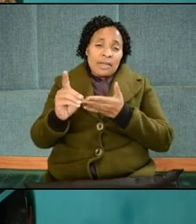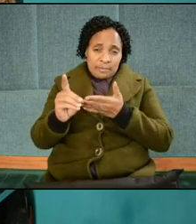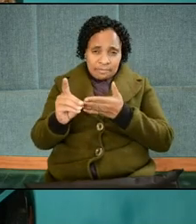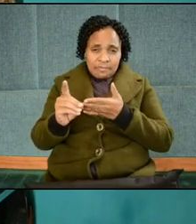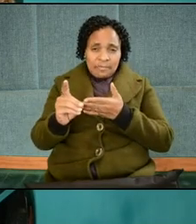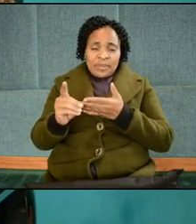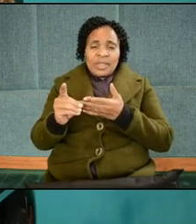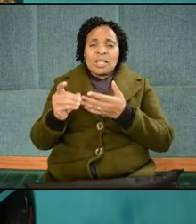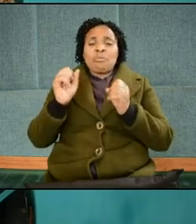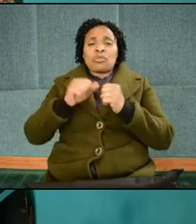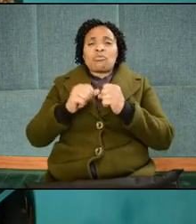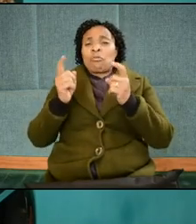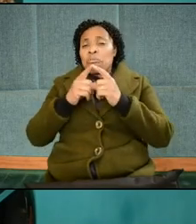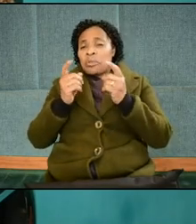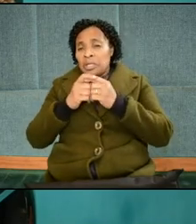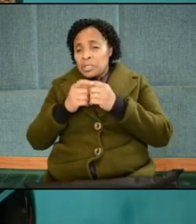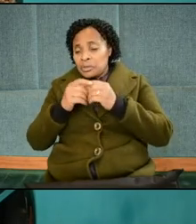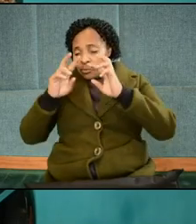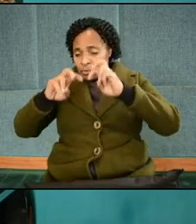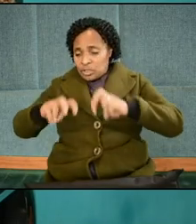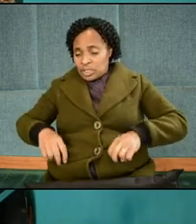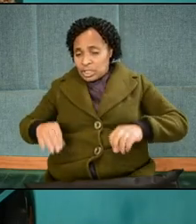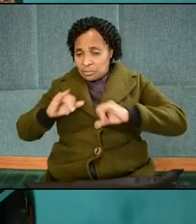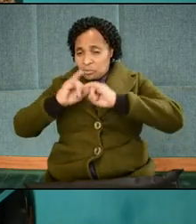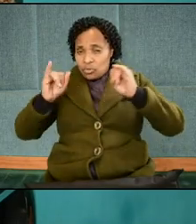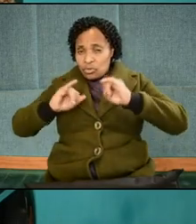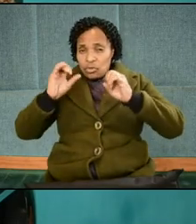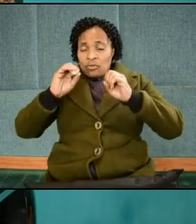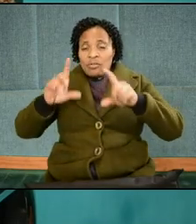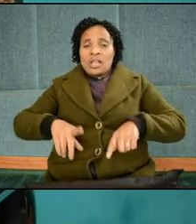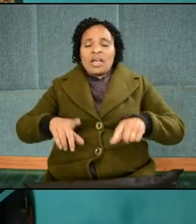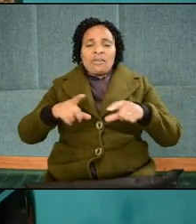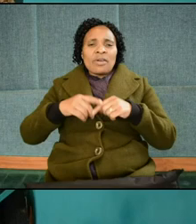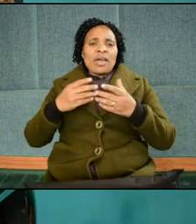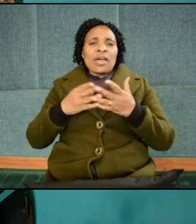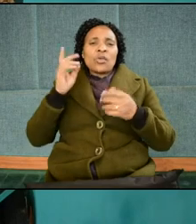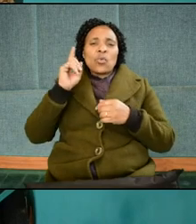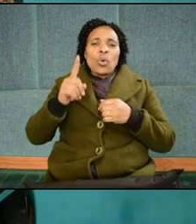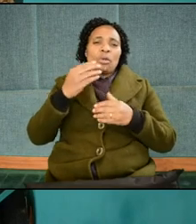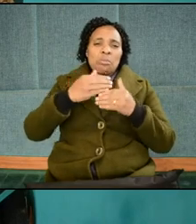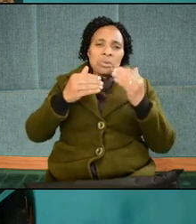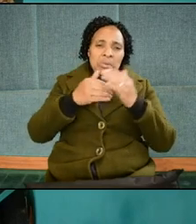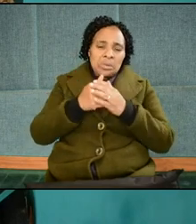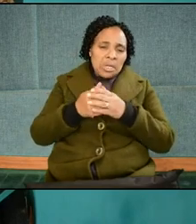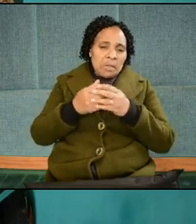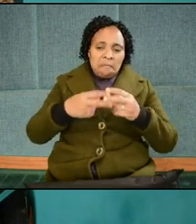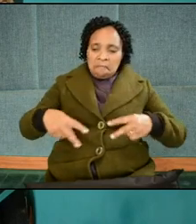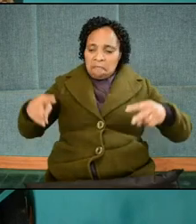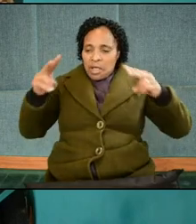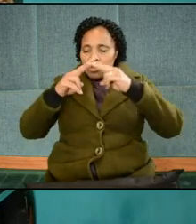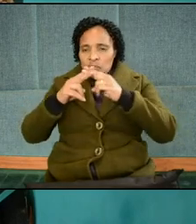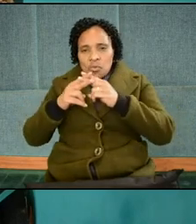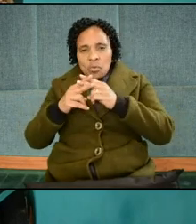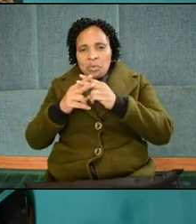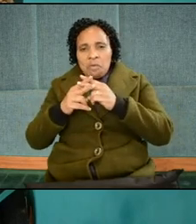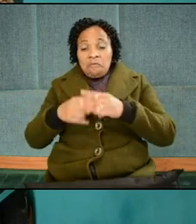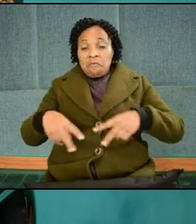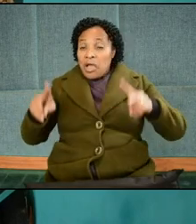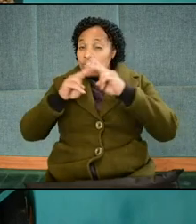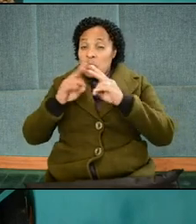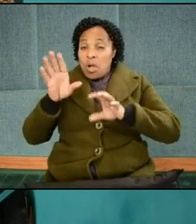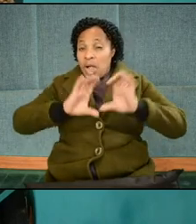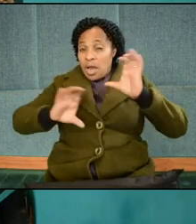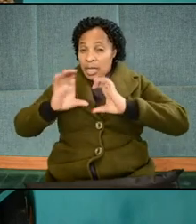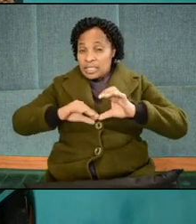will be in vain to seek for purity of life. Mm. He who attempts to build up a noble, virtuous character, independent of the grace of